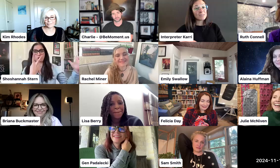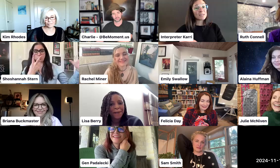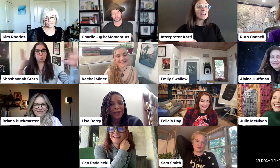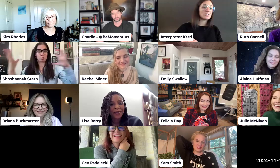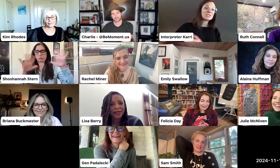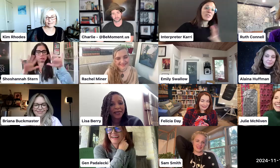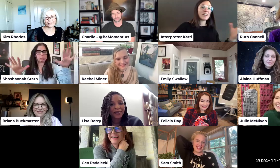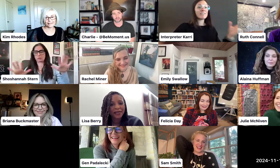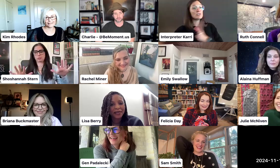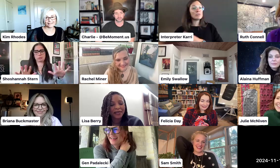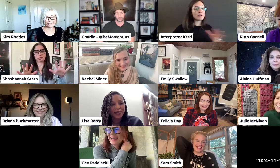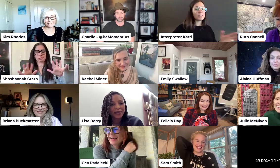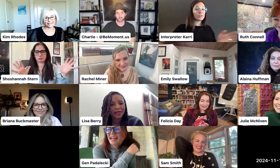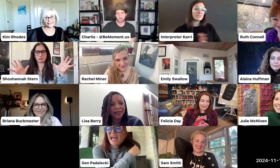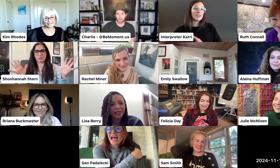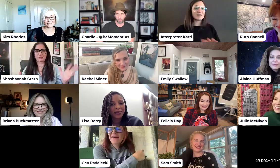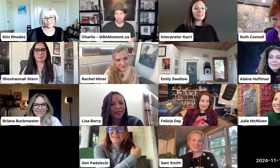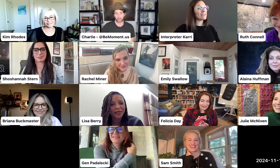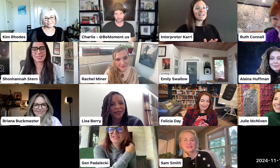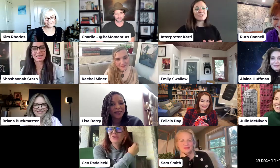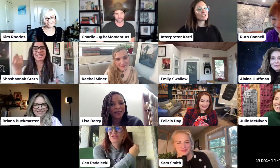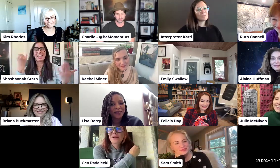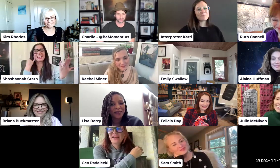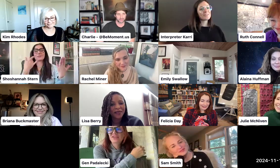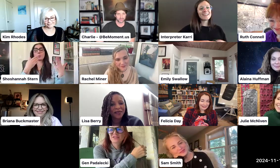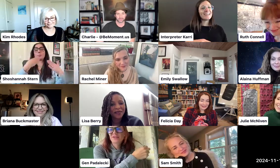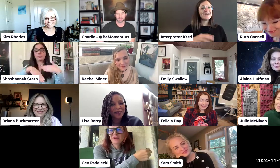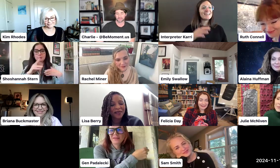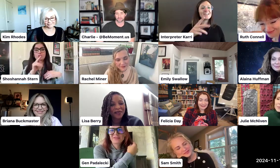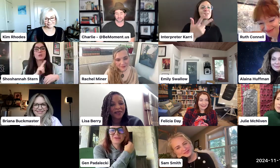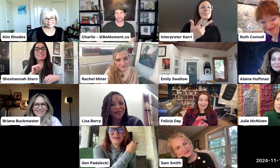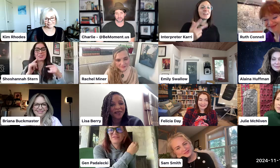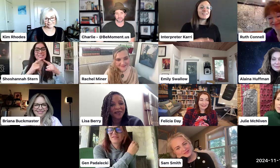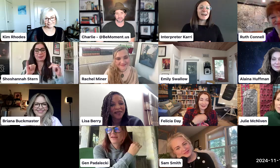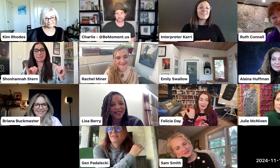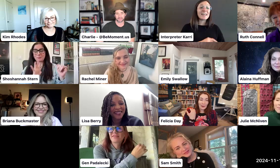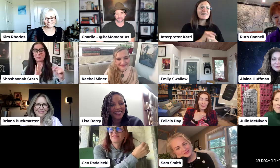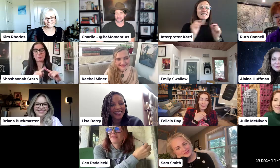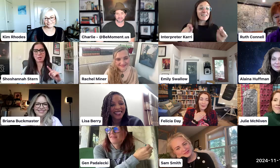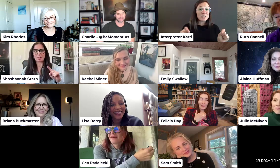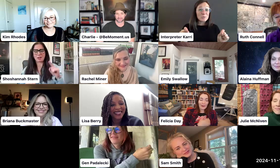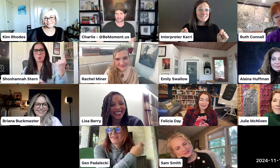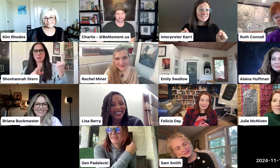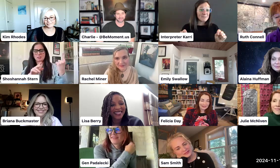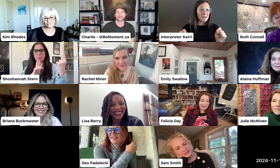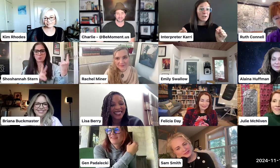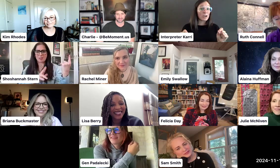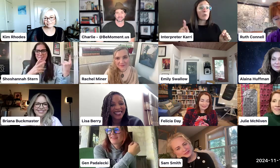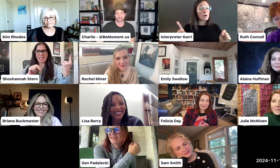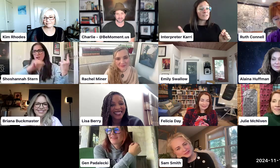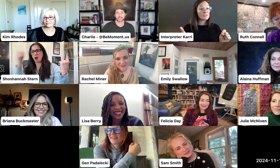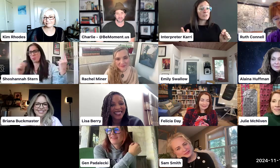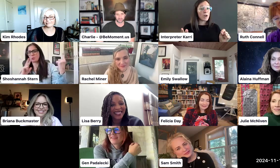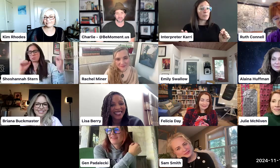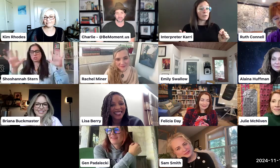I had to keep engaged, and so then having 2 3-year-olds, Having 2 teenagers for the rest of your life. yeah, and then it's like having twins at the same time. I heard,